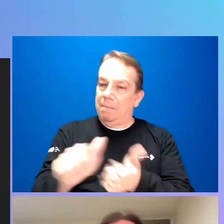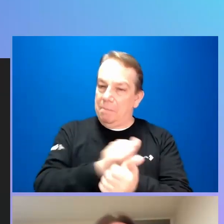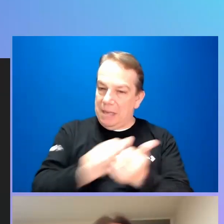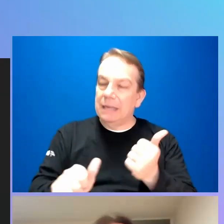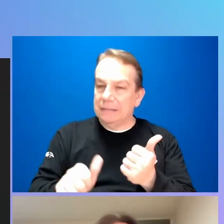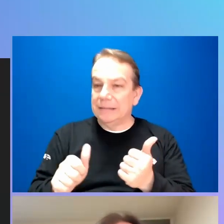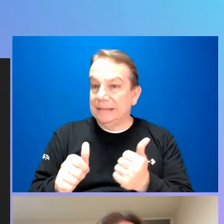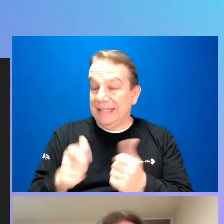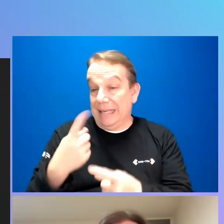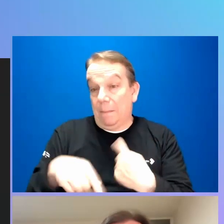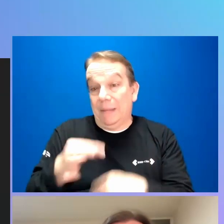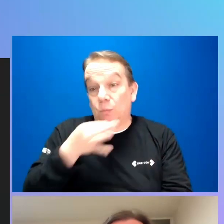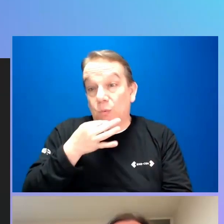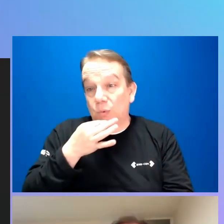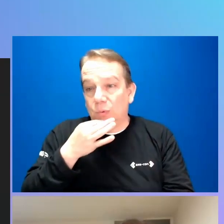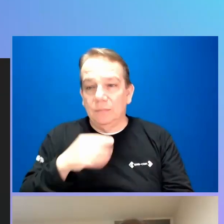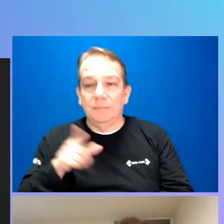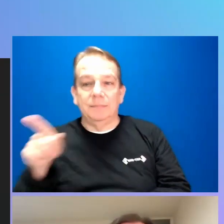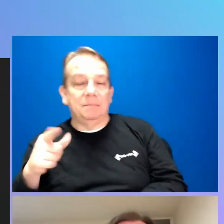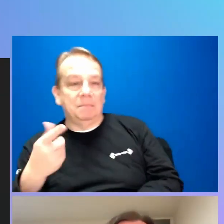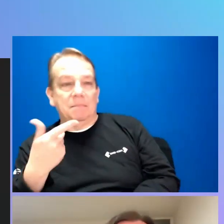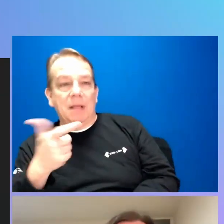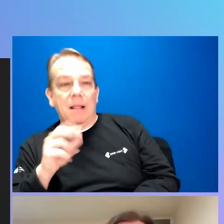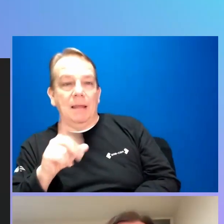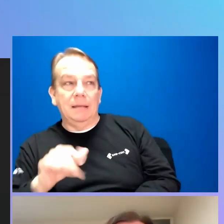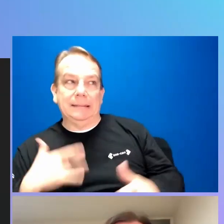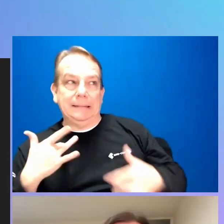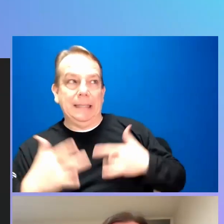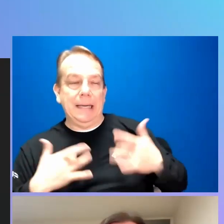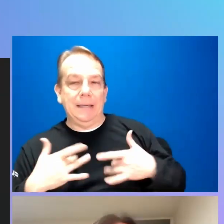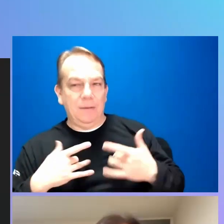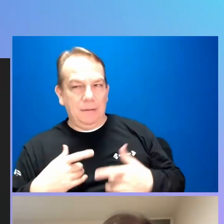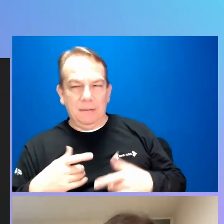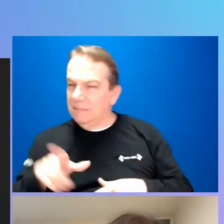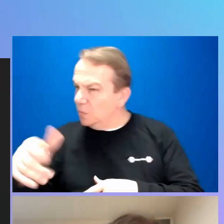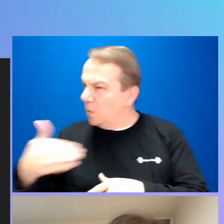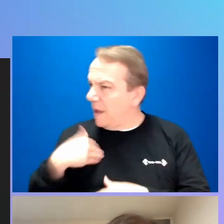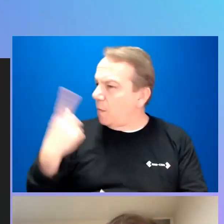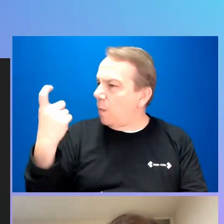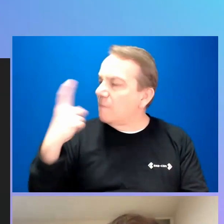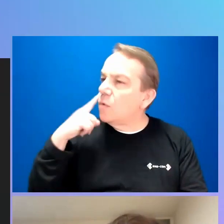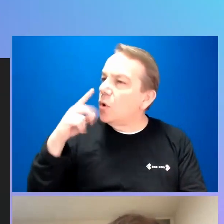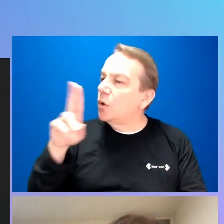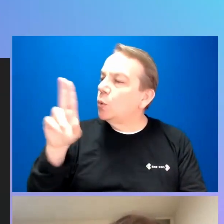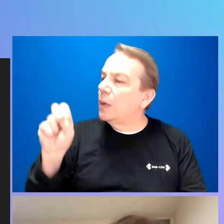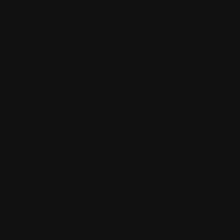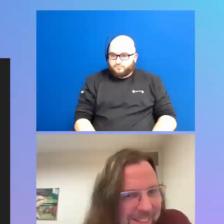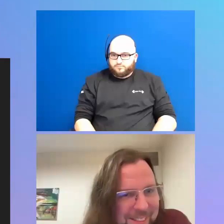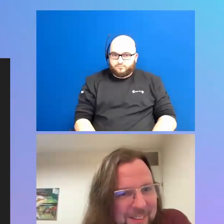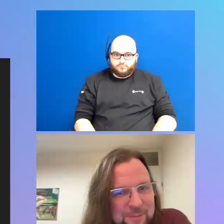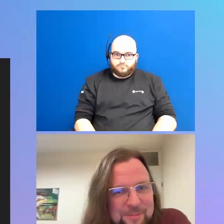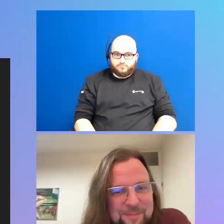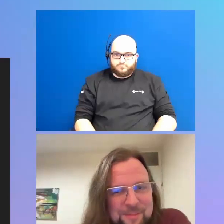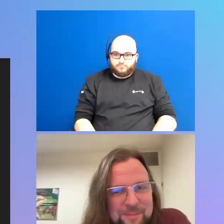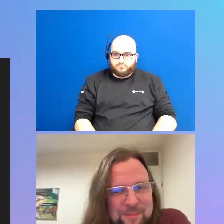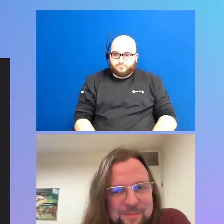soon. Exciting. But yeah, I think you had another one for the US too, didn't you? I do. So I'm going to move us forward and